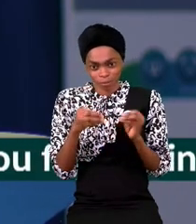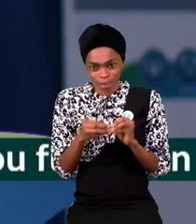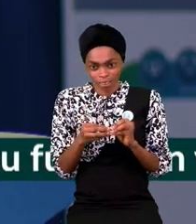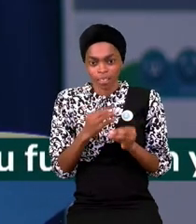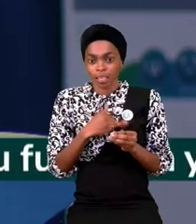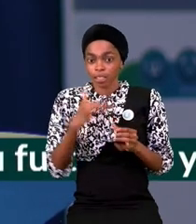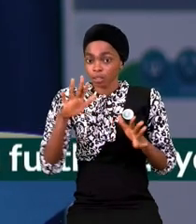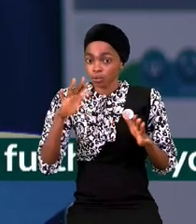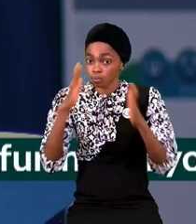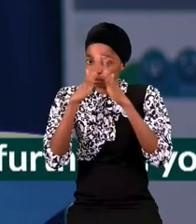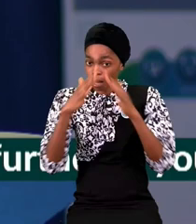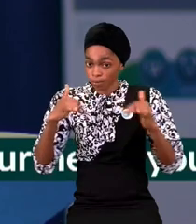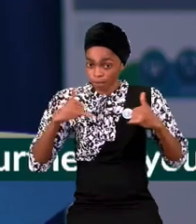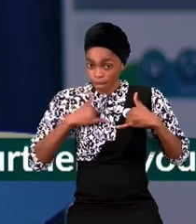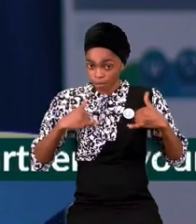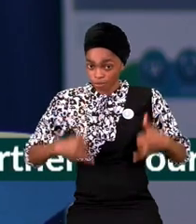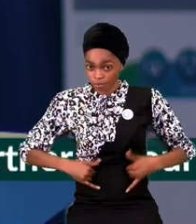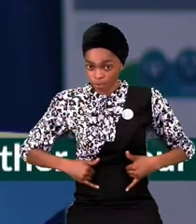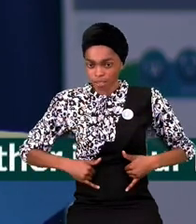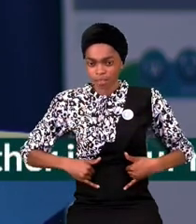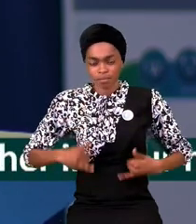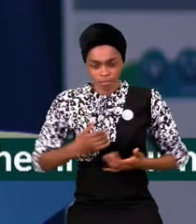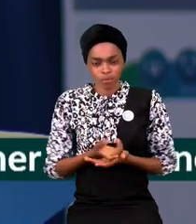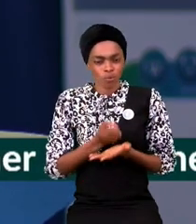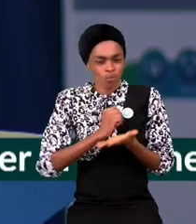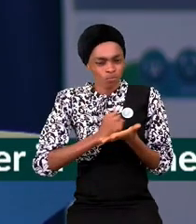If you are watching online